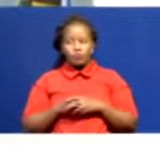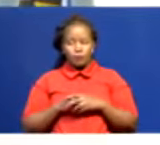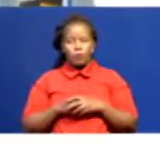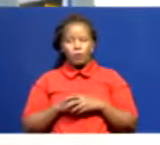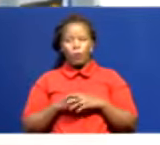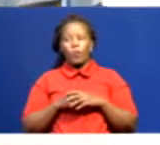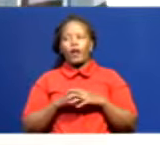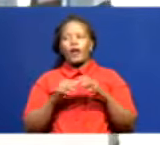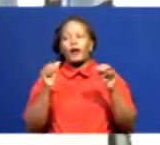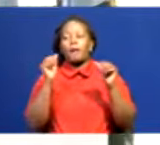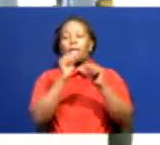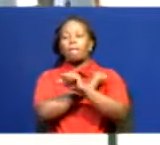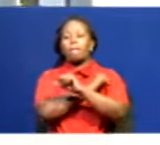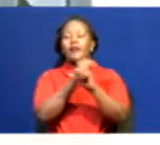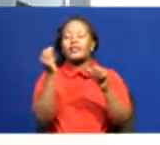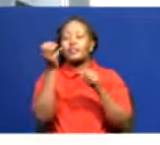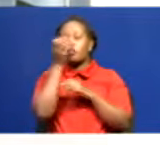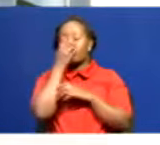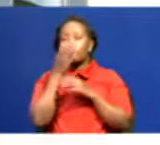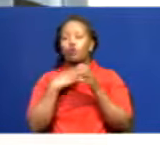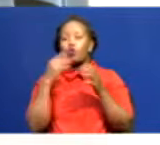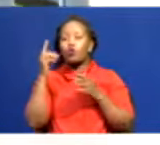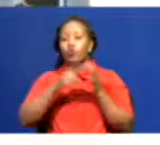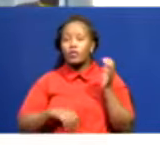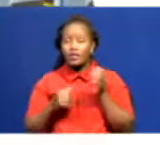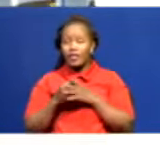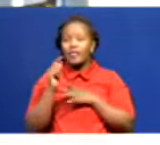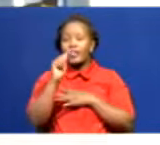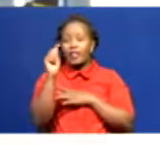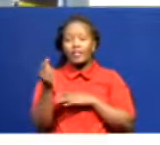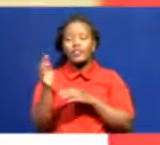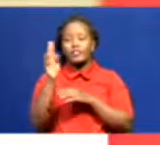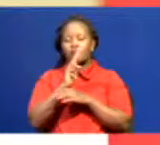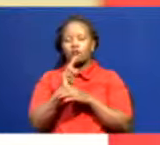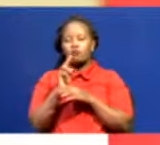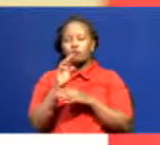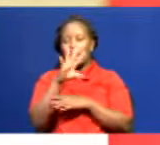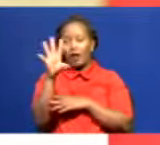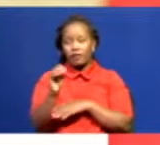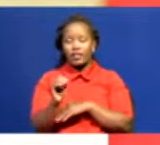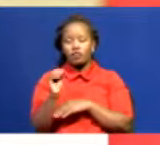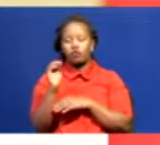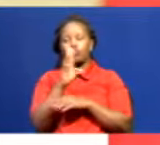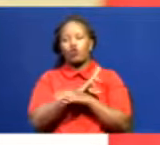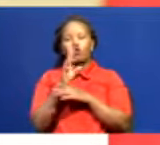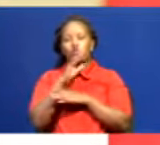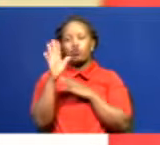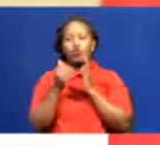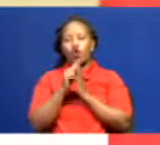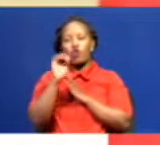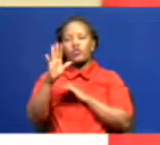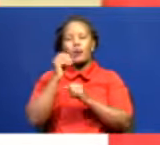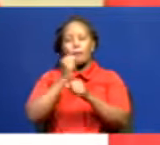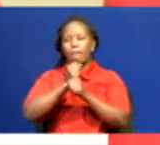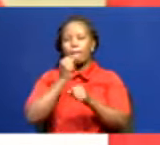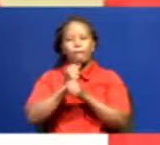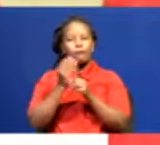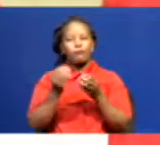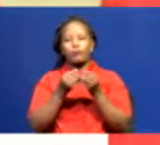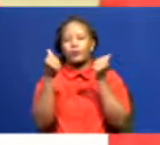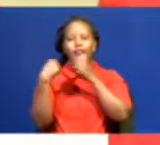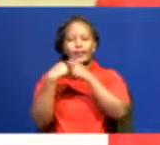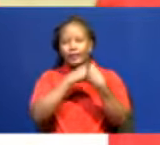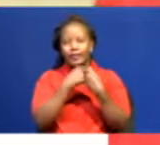President William Ruto wants Africa to maximize its manpower to improve the regional economy besides addressing other challenges